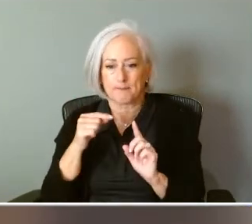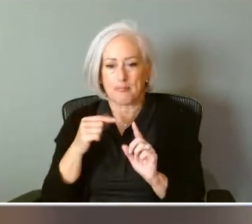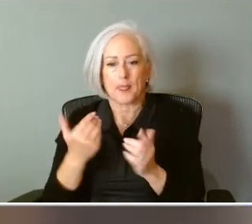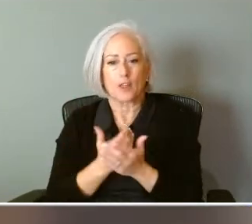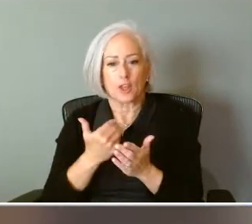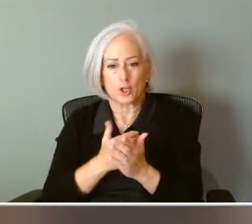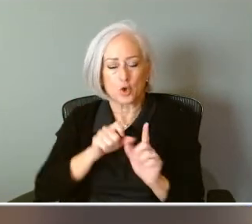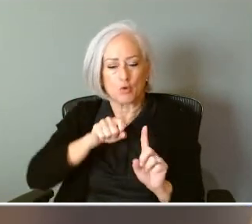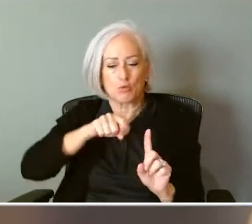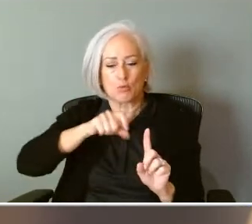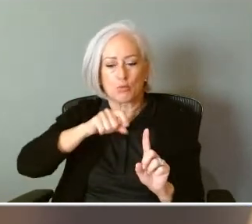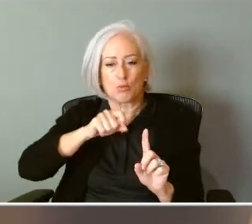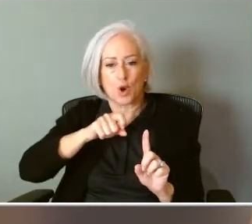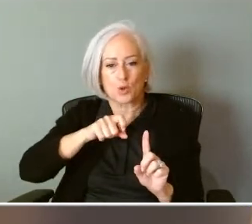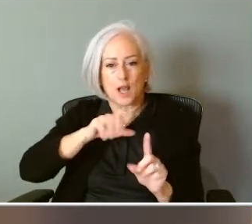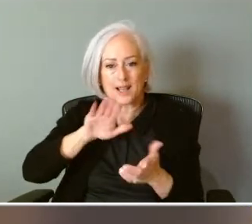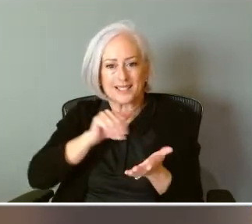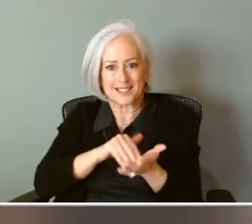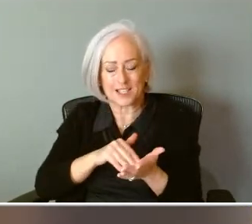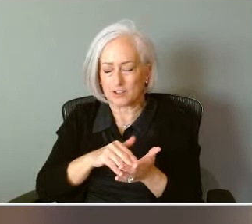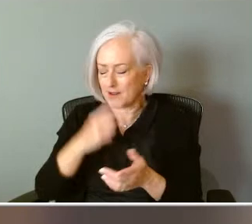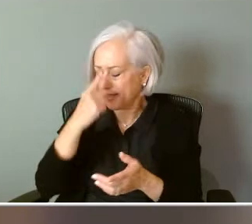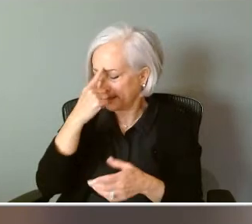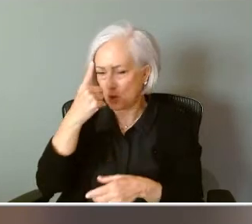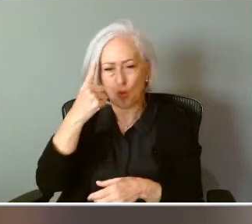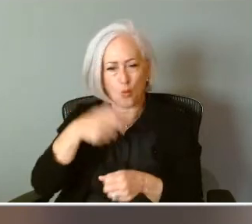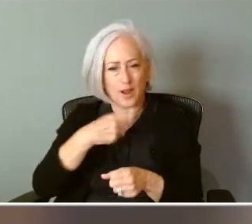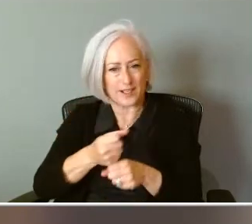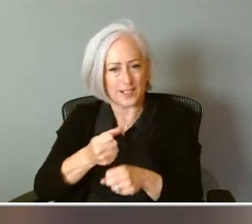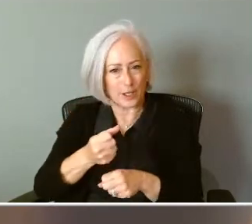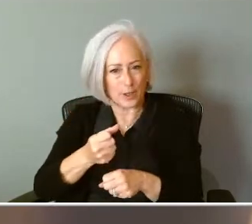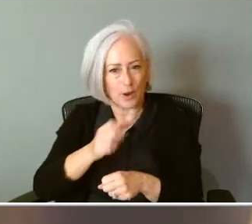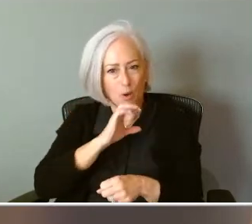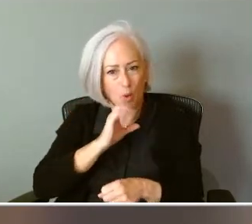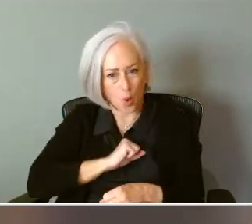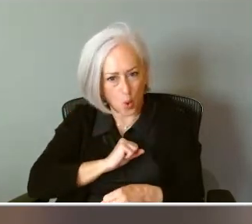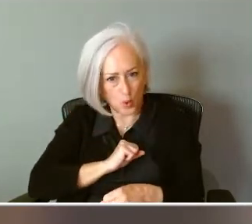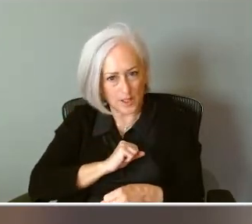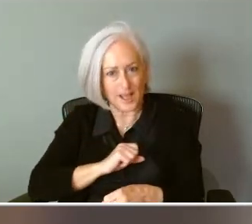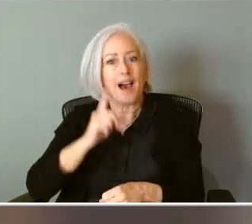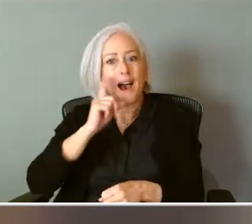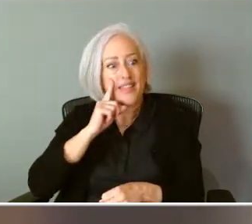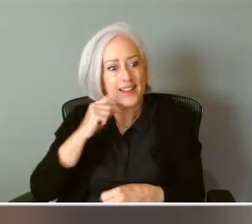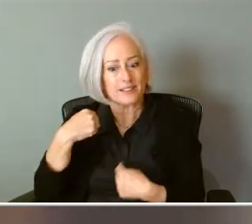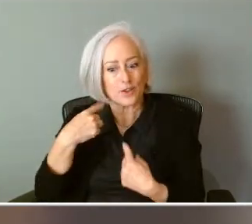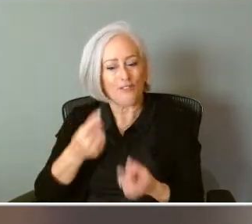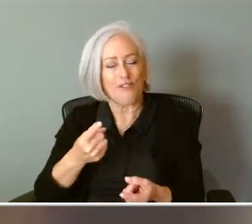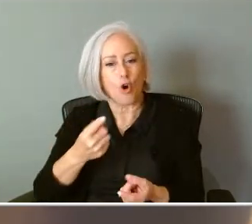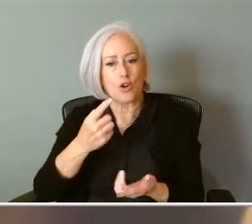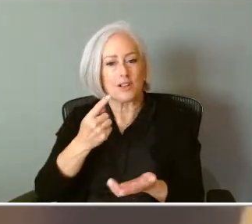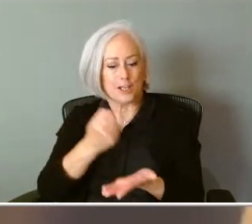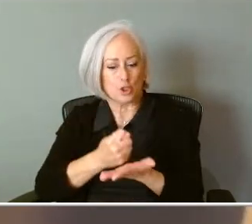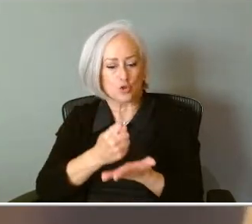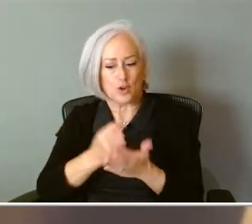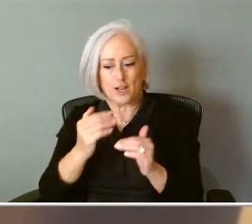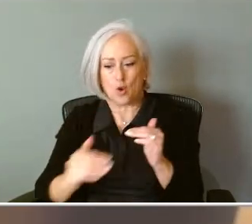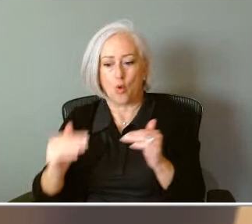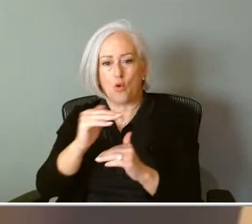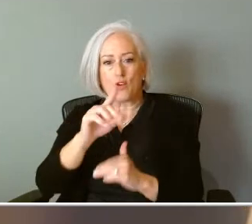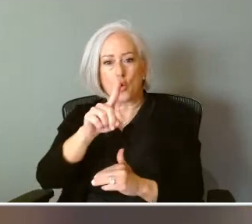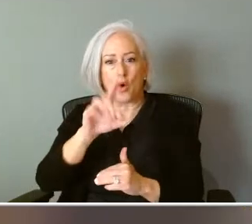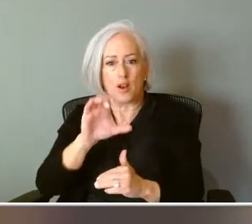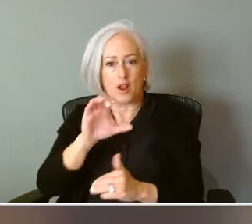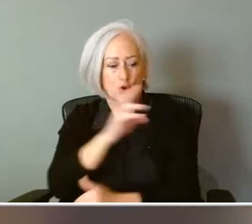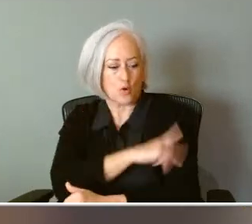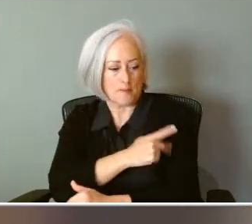center is about a year old. I think they've done greater than 100, helped treat greater than 100 patients, and there's some new protocols now coming